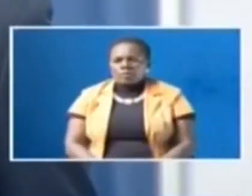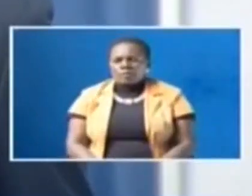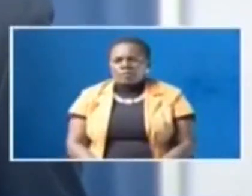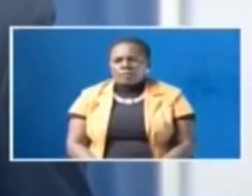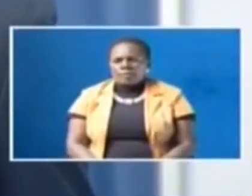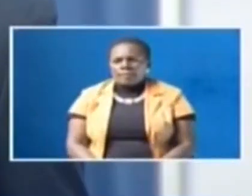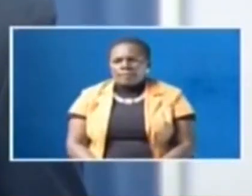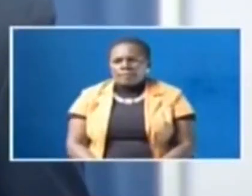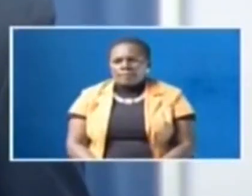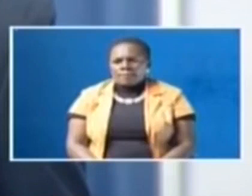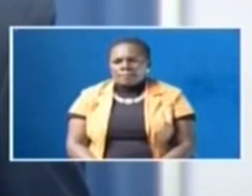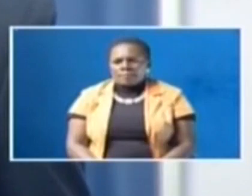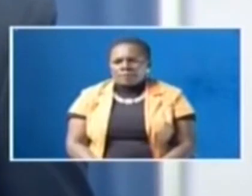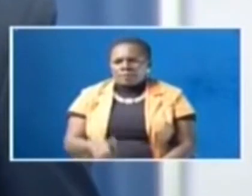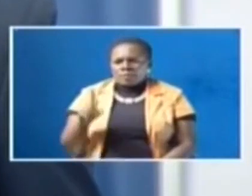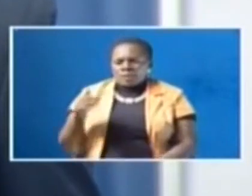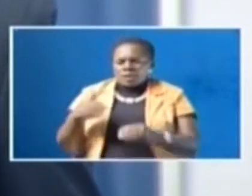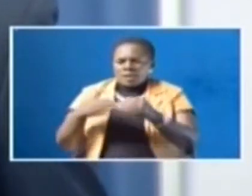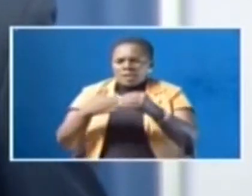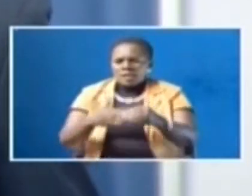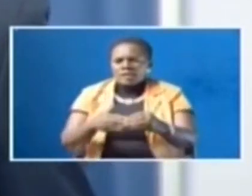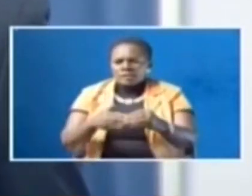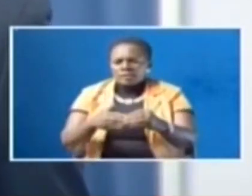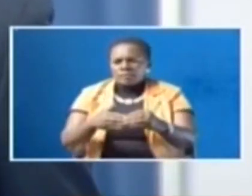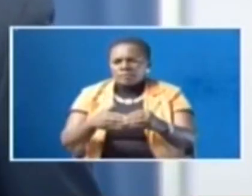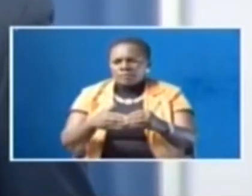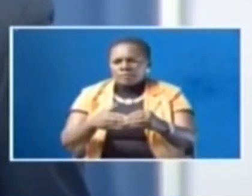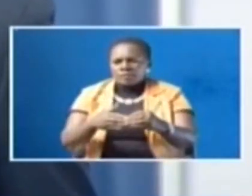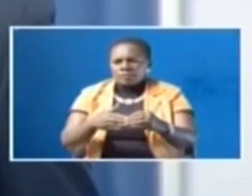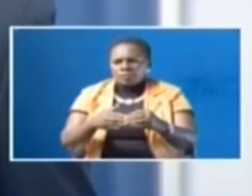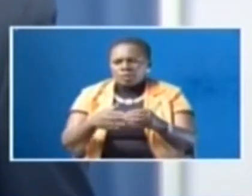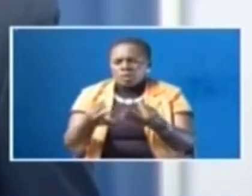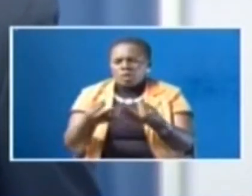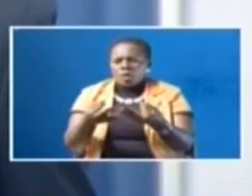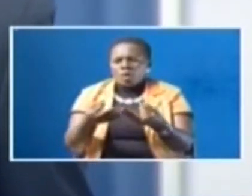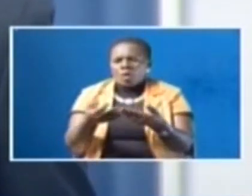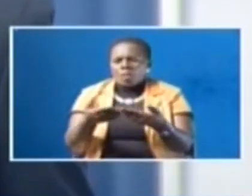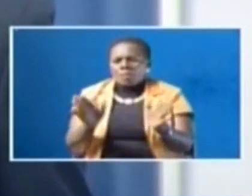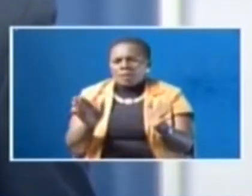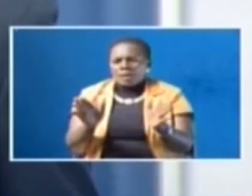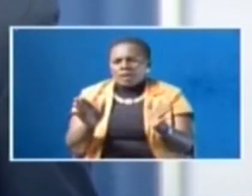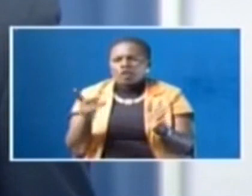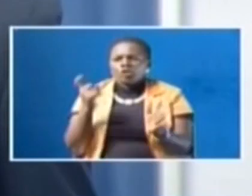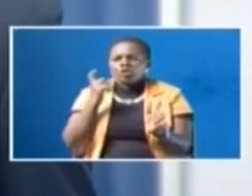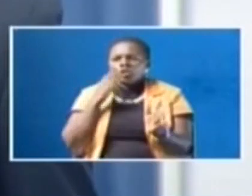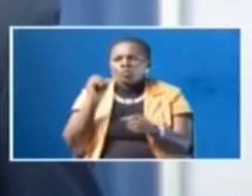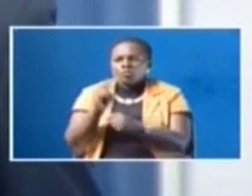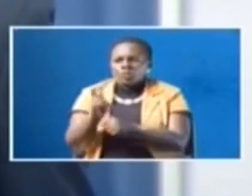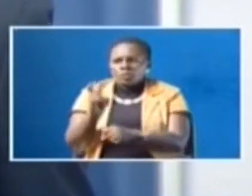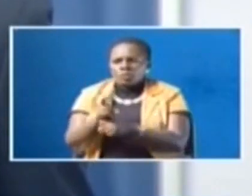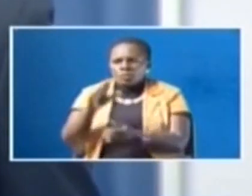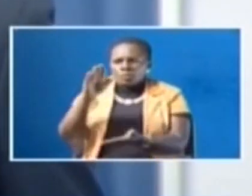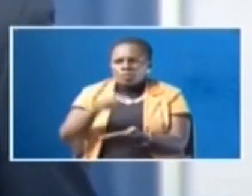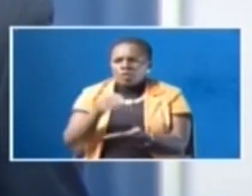Big Square, one of Kenya's leading casual dining chain, has officially opened its 12th outlet, looking to lure the